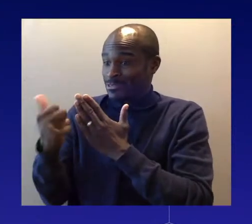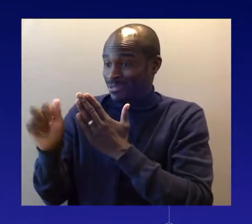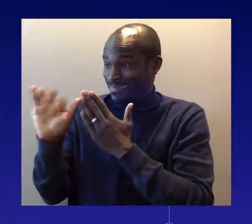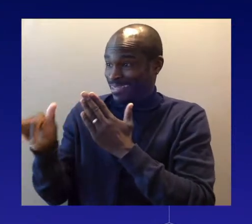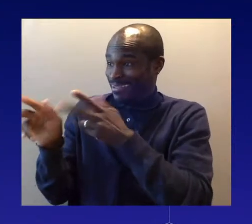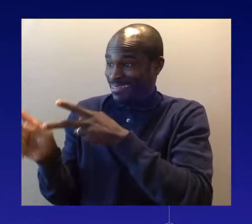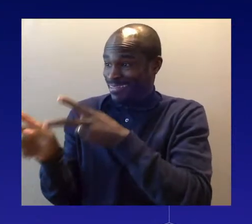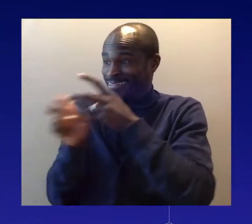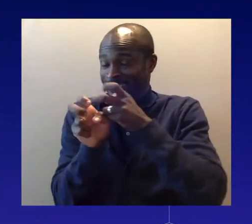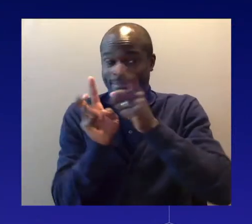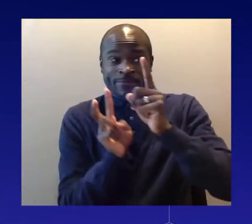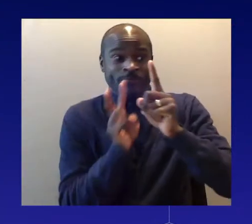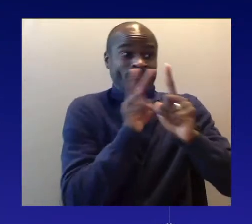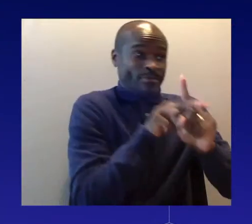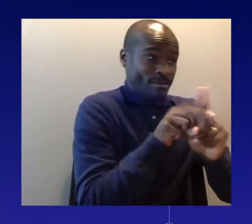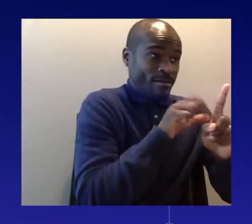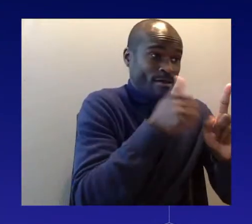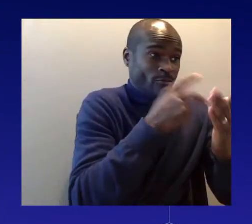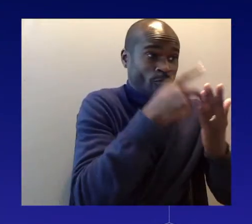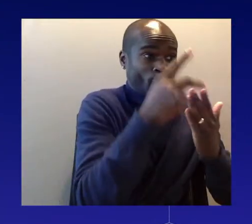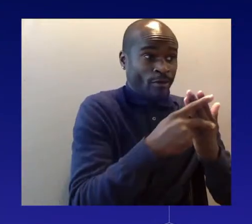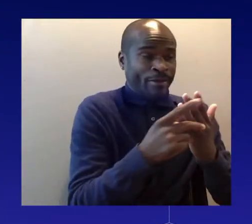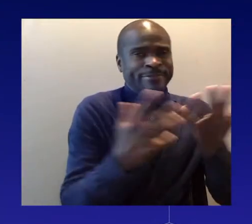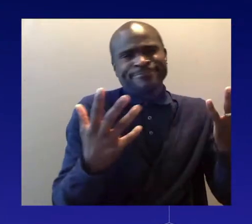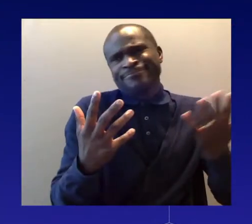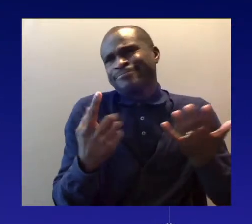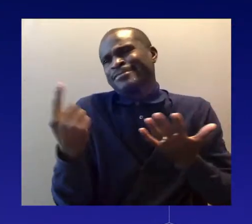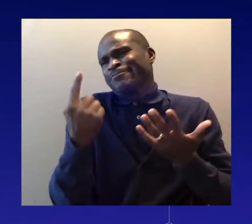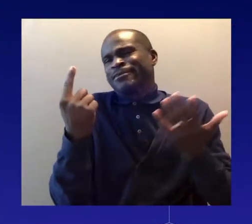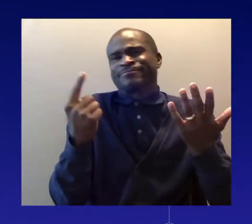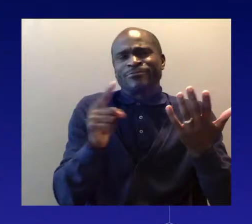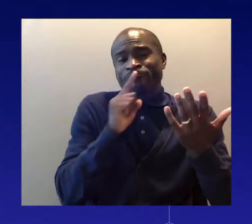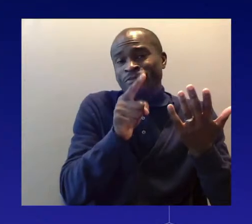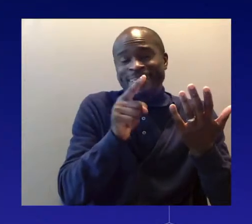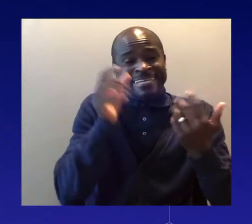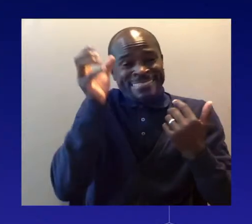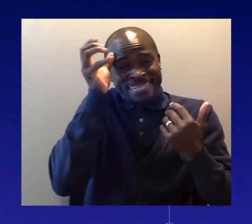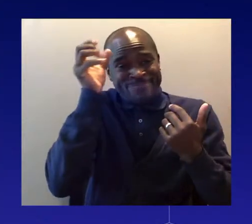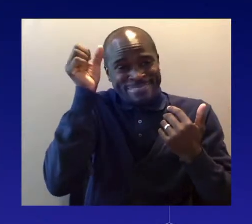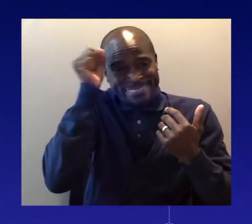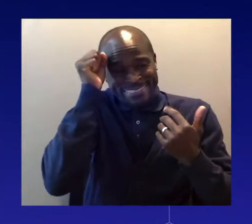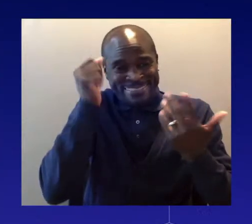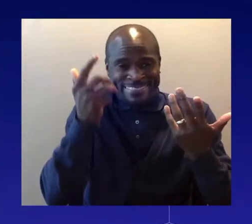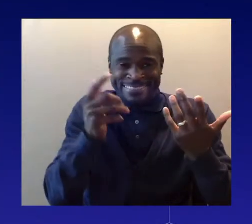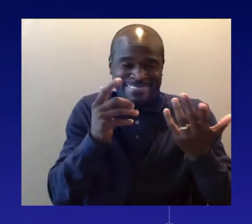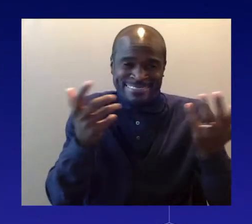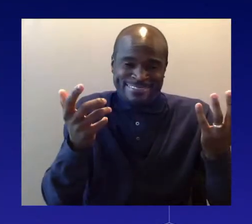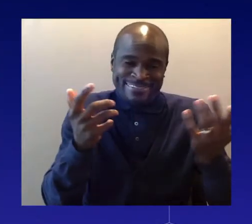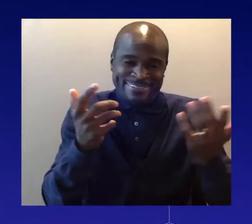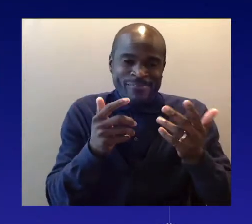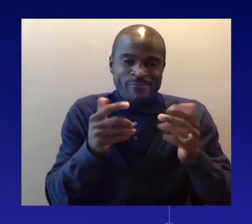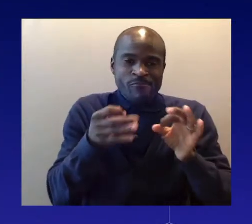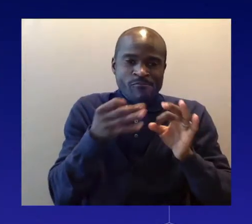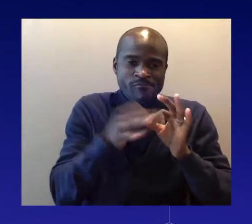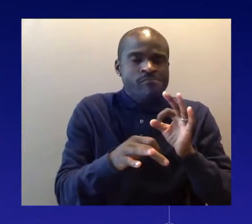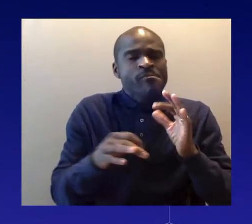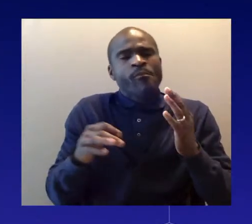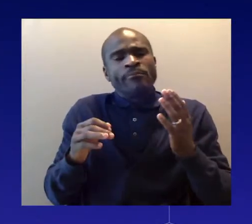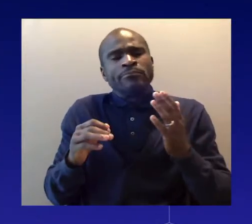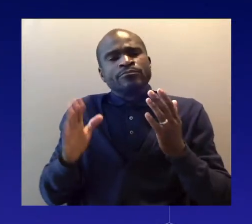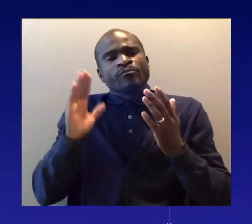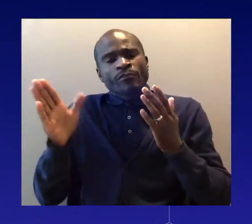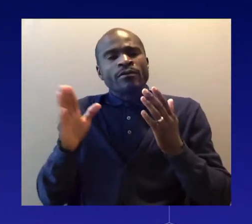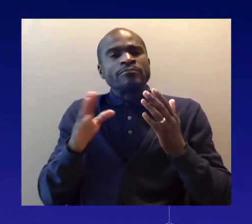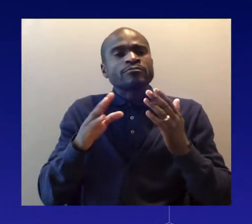that exist. Simple things and sort of common sense solutions that this administration has really championed that will make it easier for eligible people to access